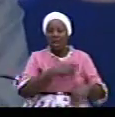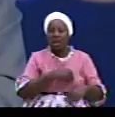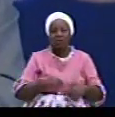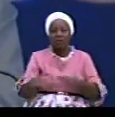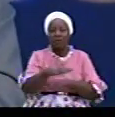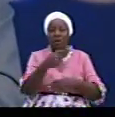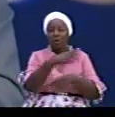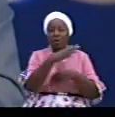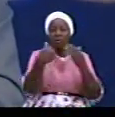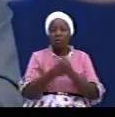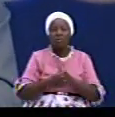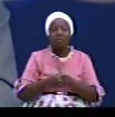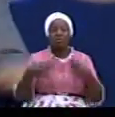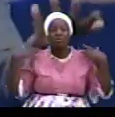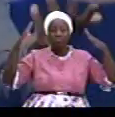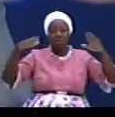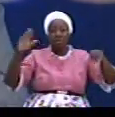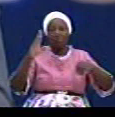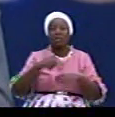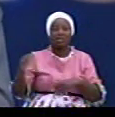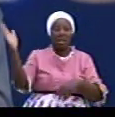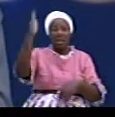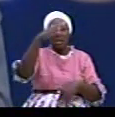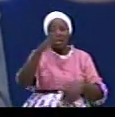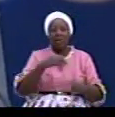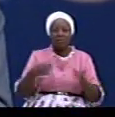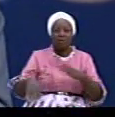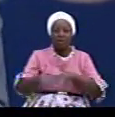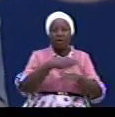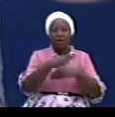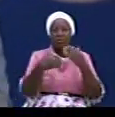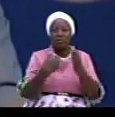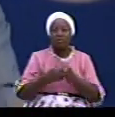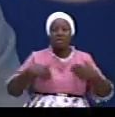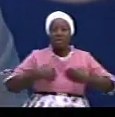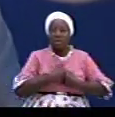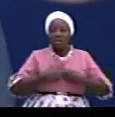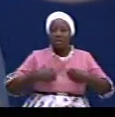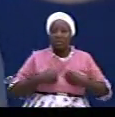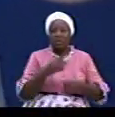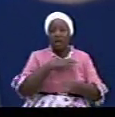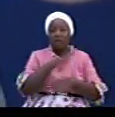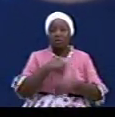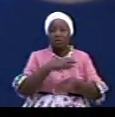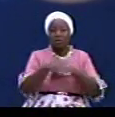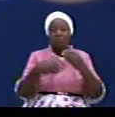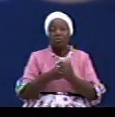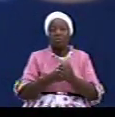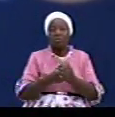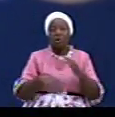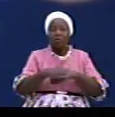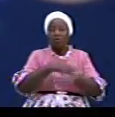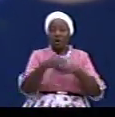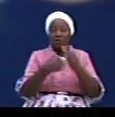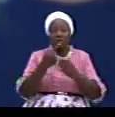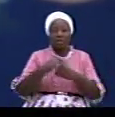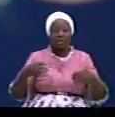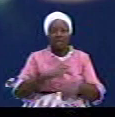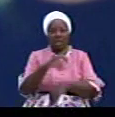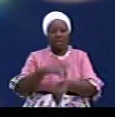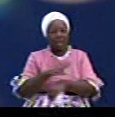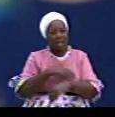fowl of the air, and over the cattle, and over all the earth, and over